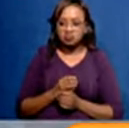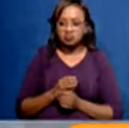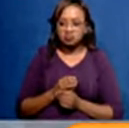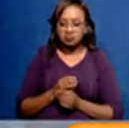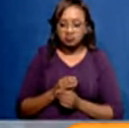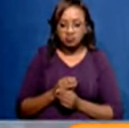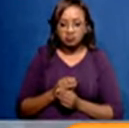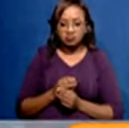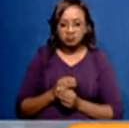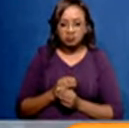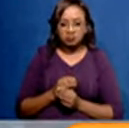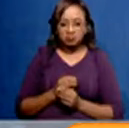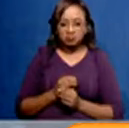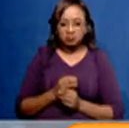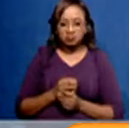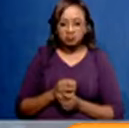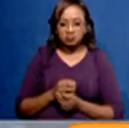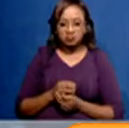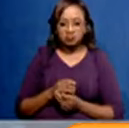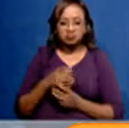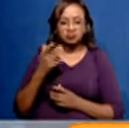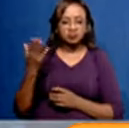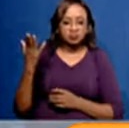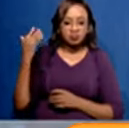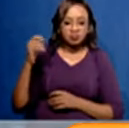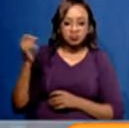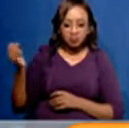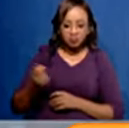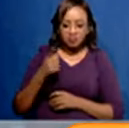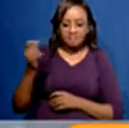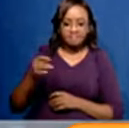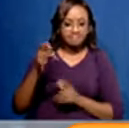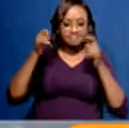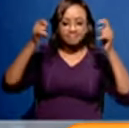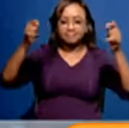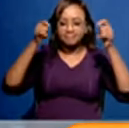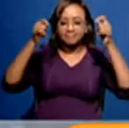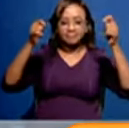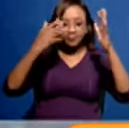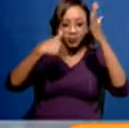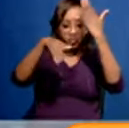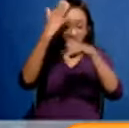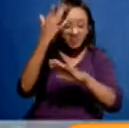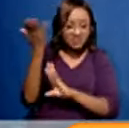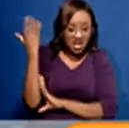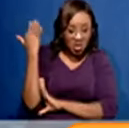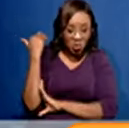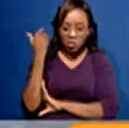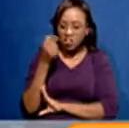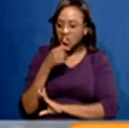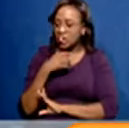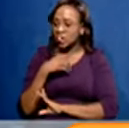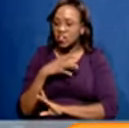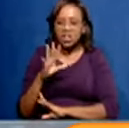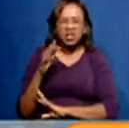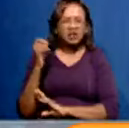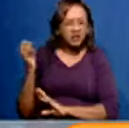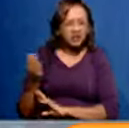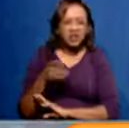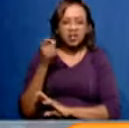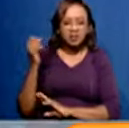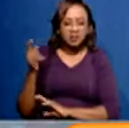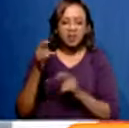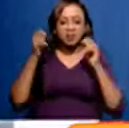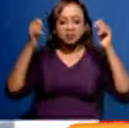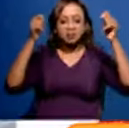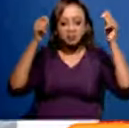Nairobi, and I mean that tongue-in-cheek, where every other month there was a riot. Mm-hmm. They would shut down the city, literally. Mm-hmm. It